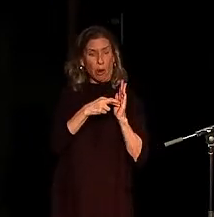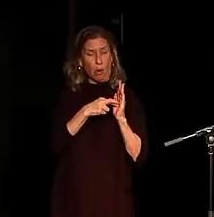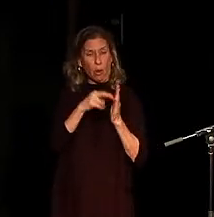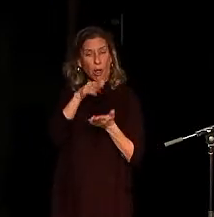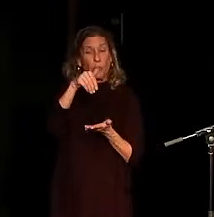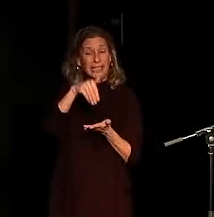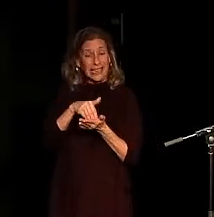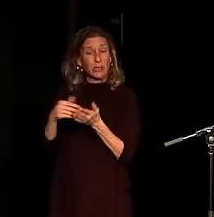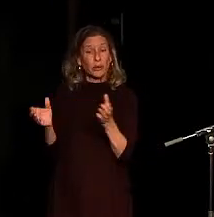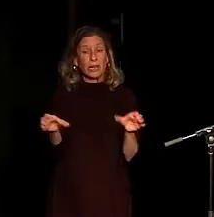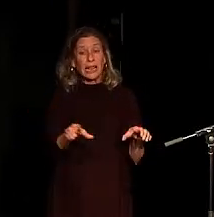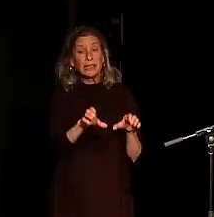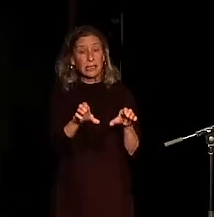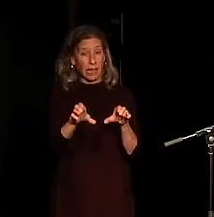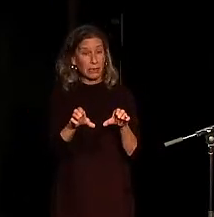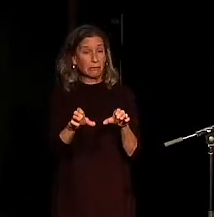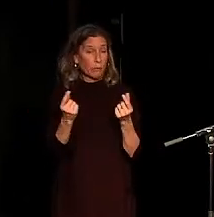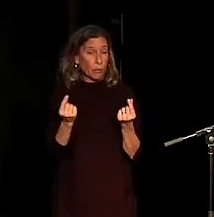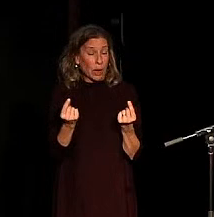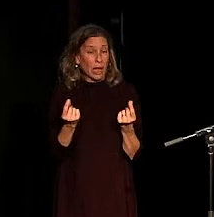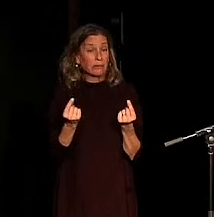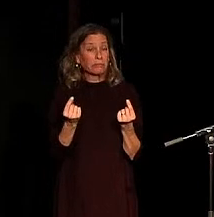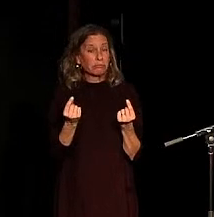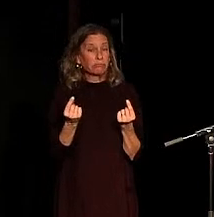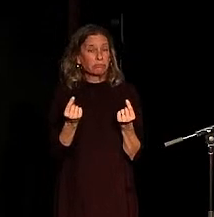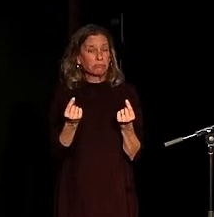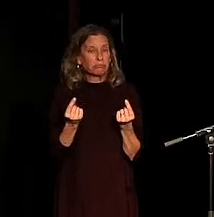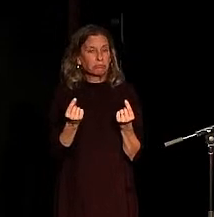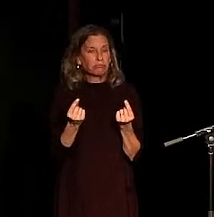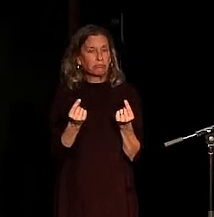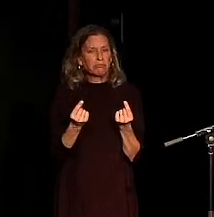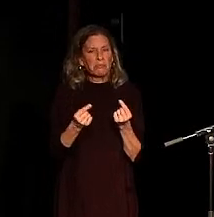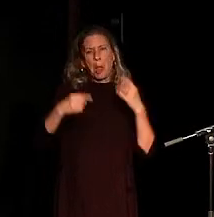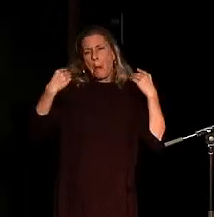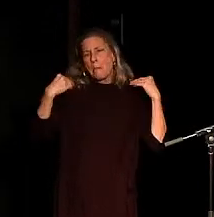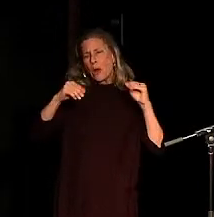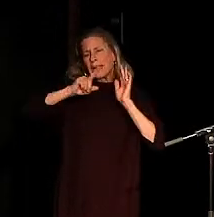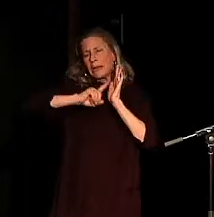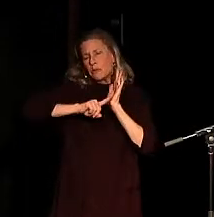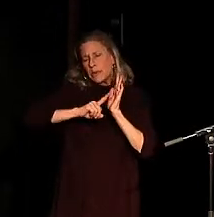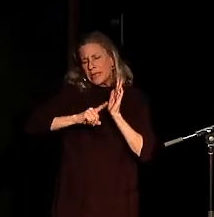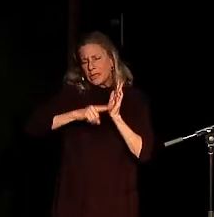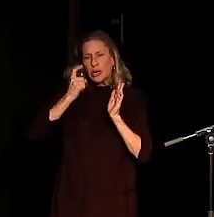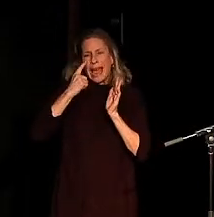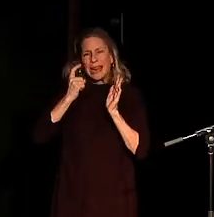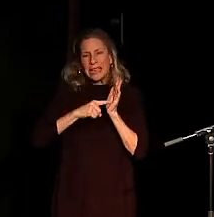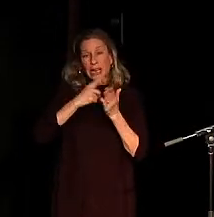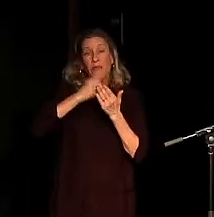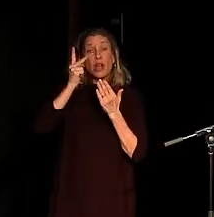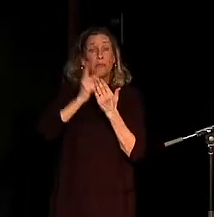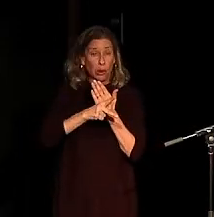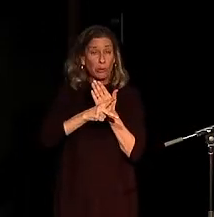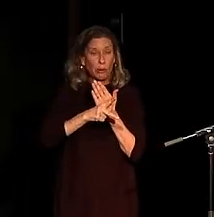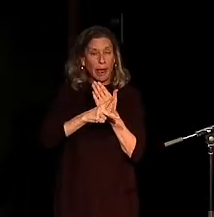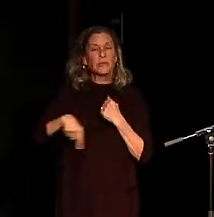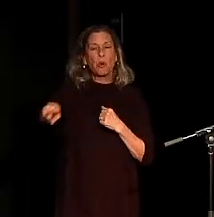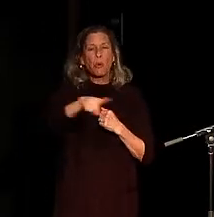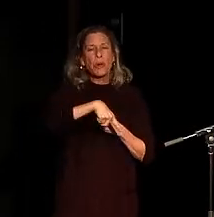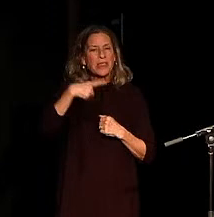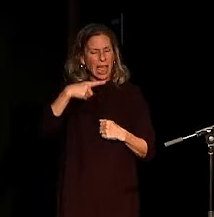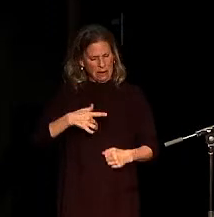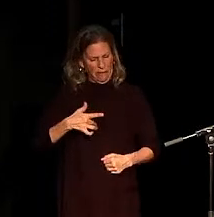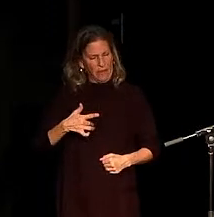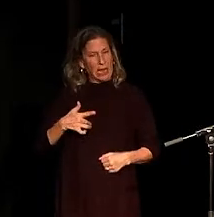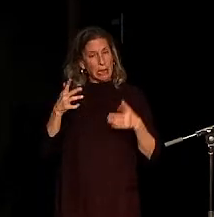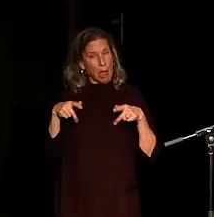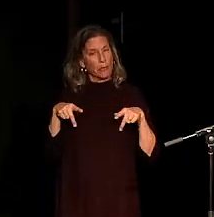Central has done is done a bit of market research and identified a set of programs where they think there's a